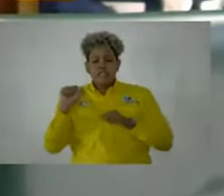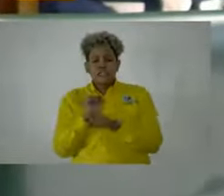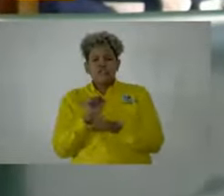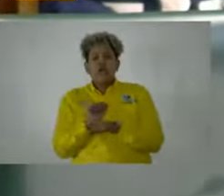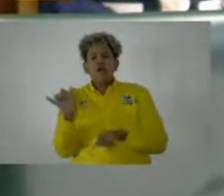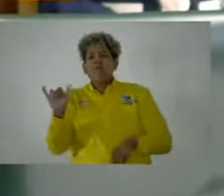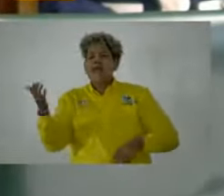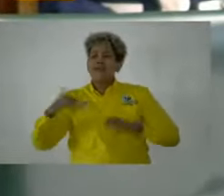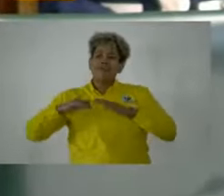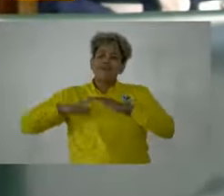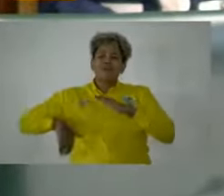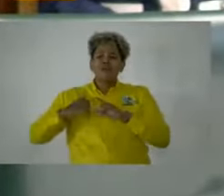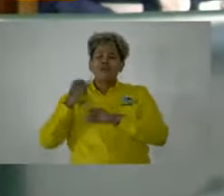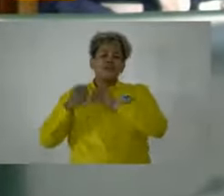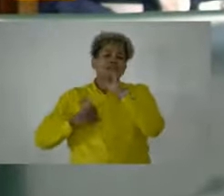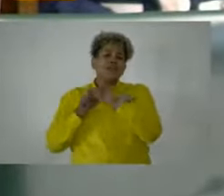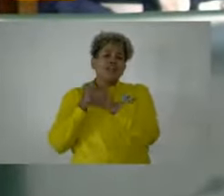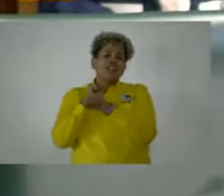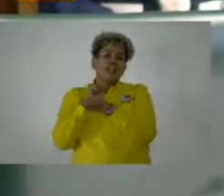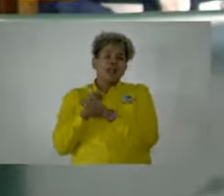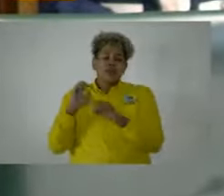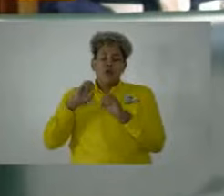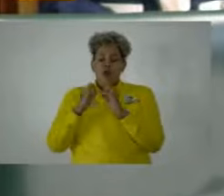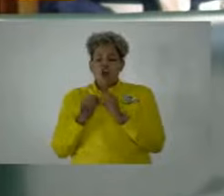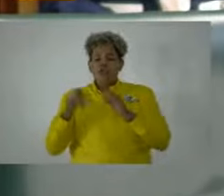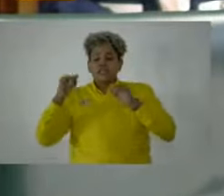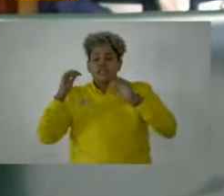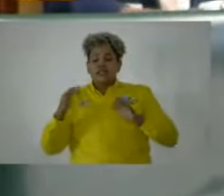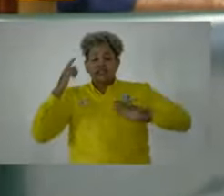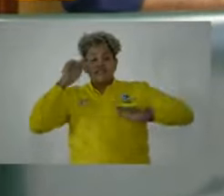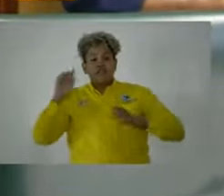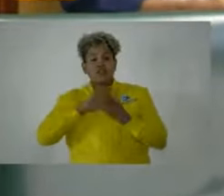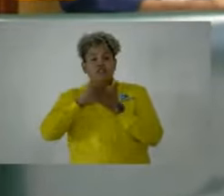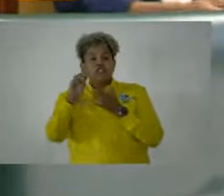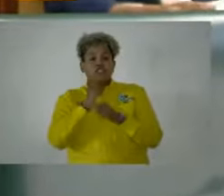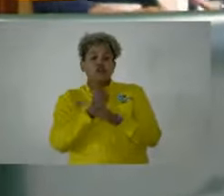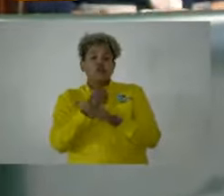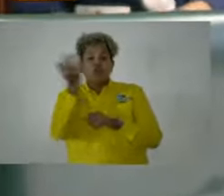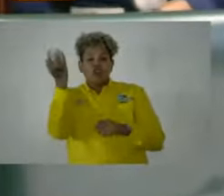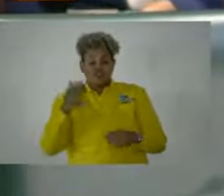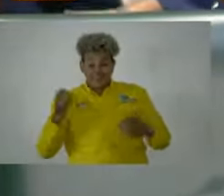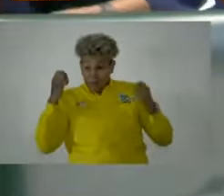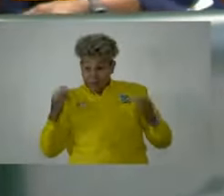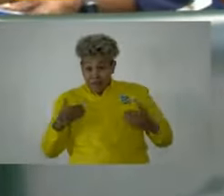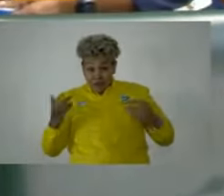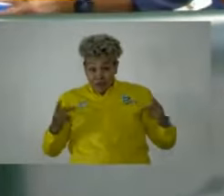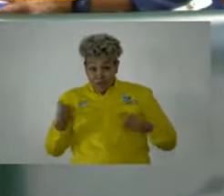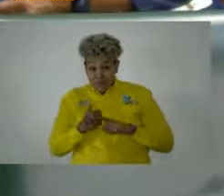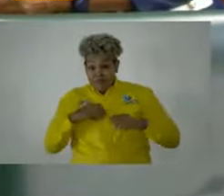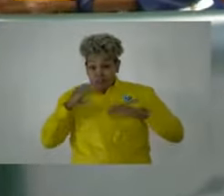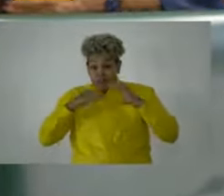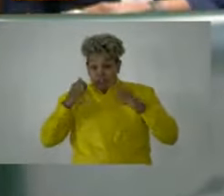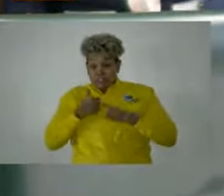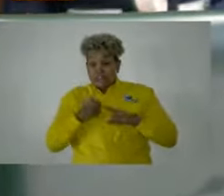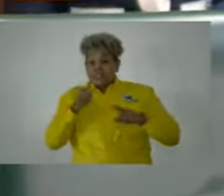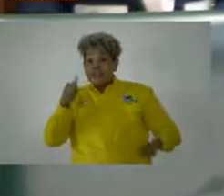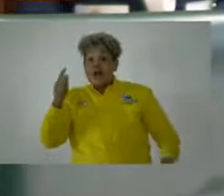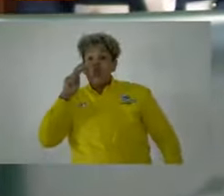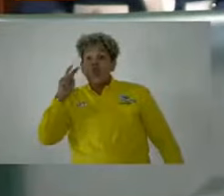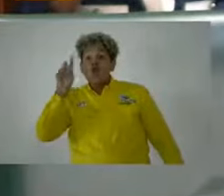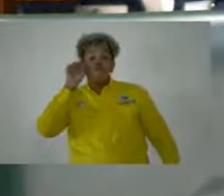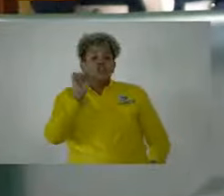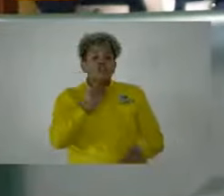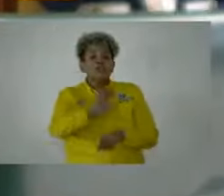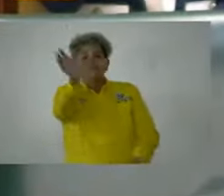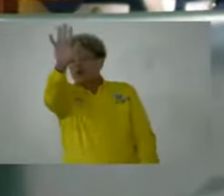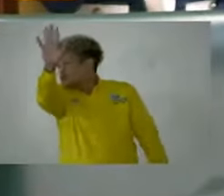are below the International Labour Organization standards for decent work. Many young people are frustrated and are no longer looking for a